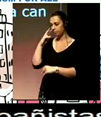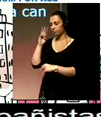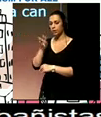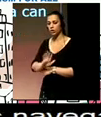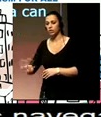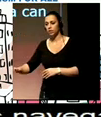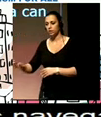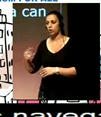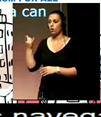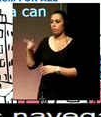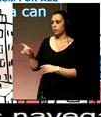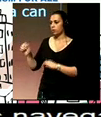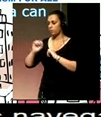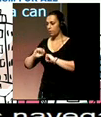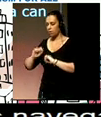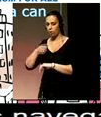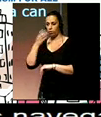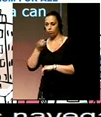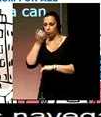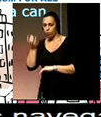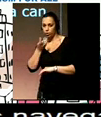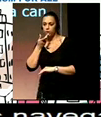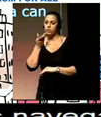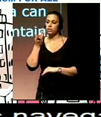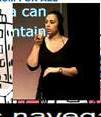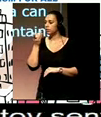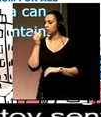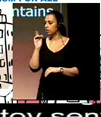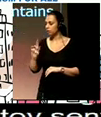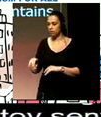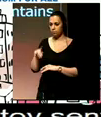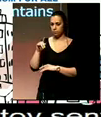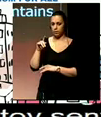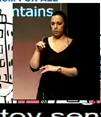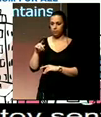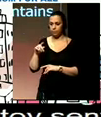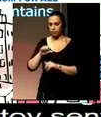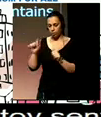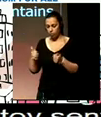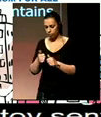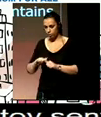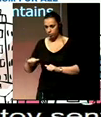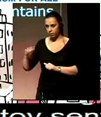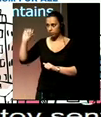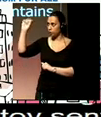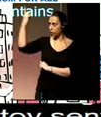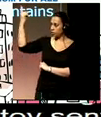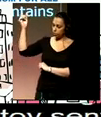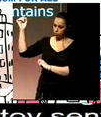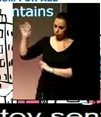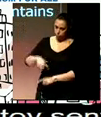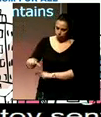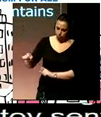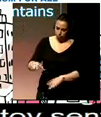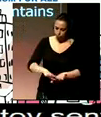looking at the mountains and I'm focusing on the children, the elderly people, the